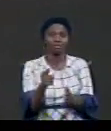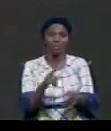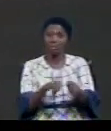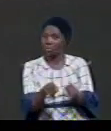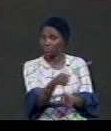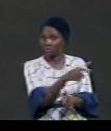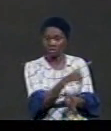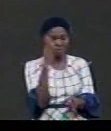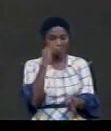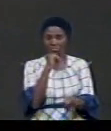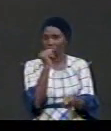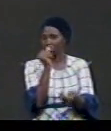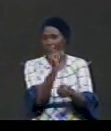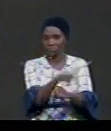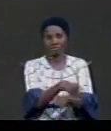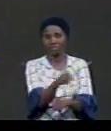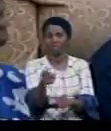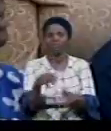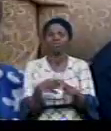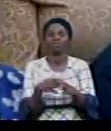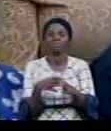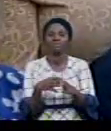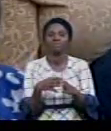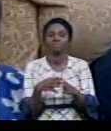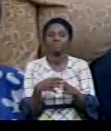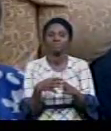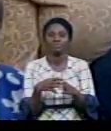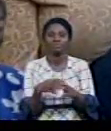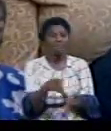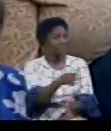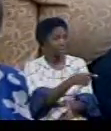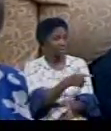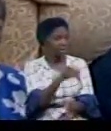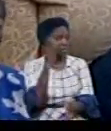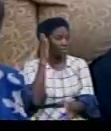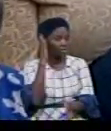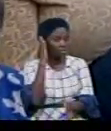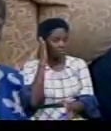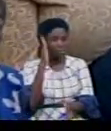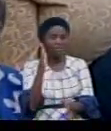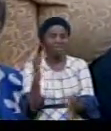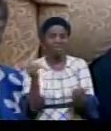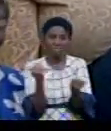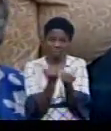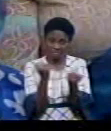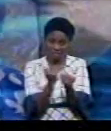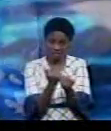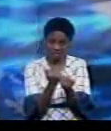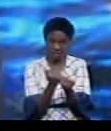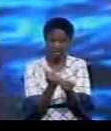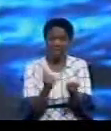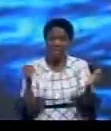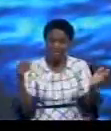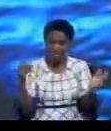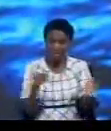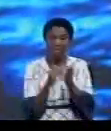shall not prevail against thee. They shall fight against